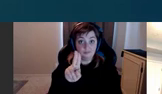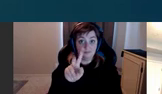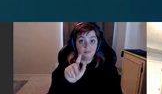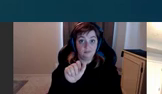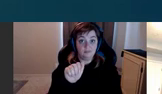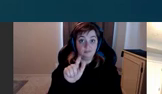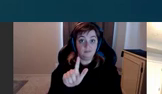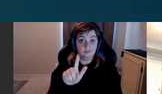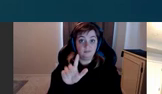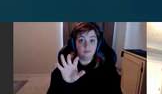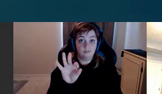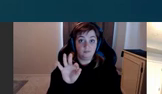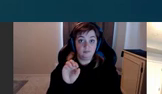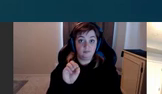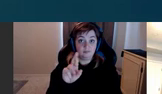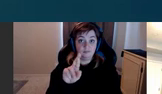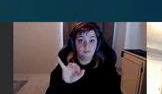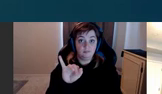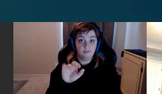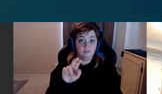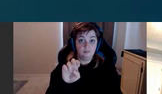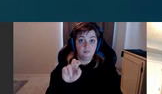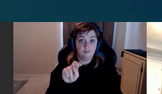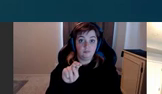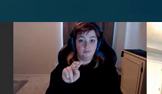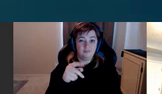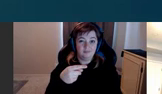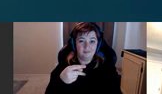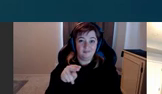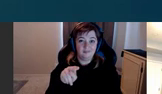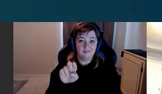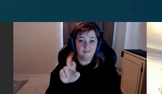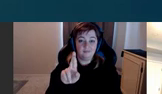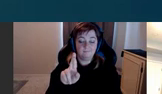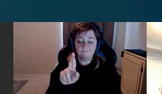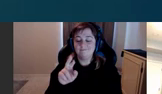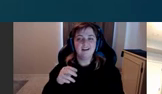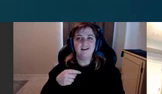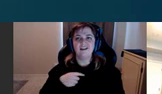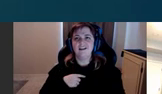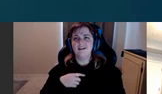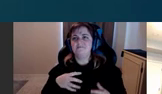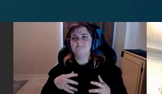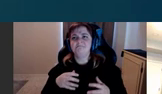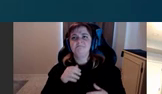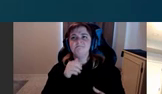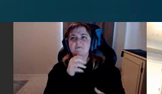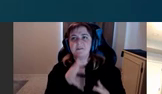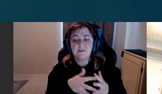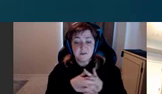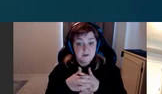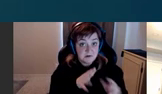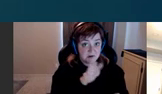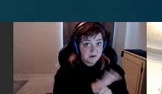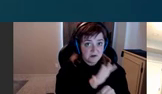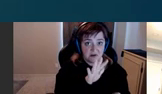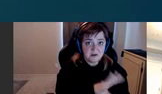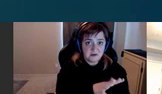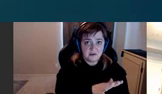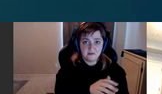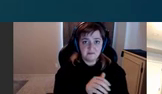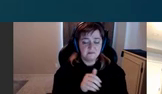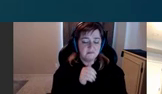I didn't exactly feel American enough, but I also didn't feel Afghan enough.